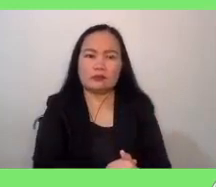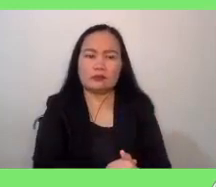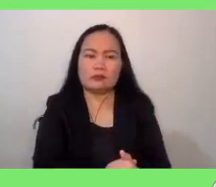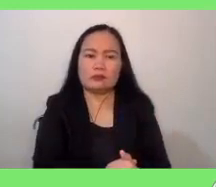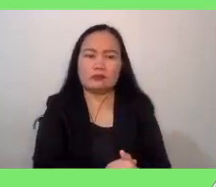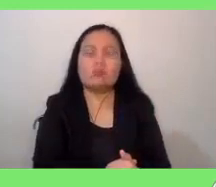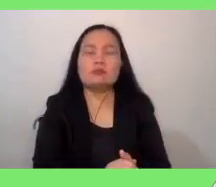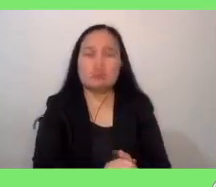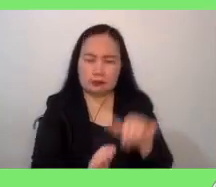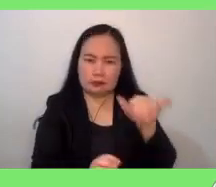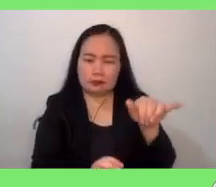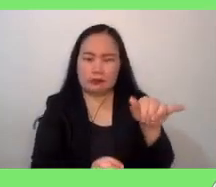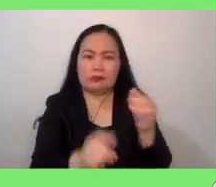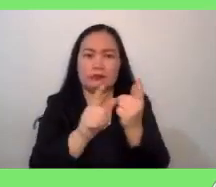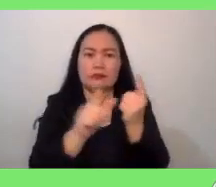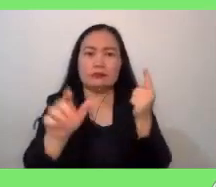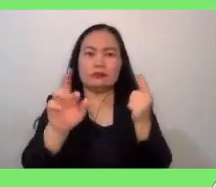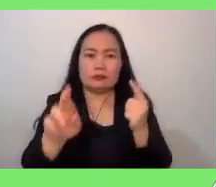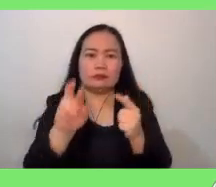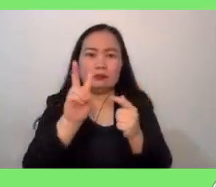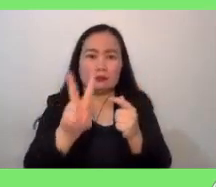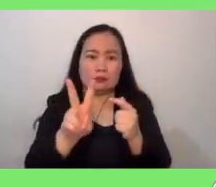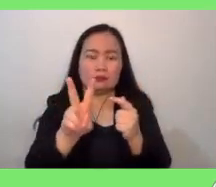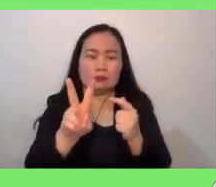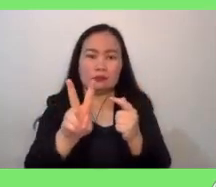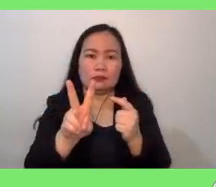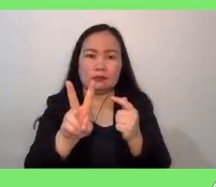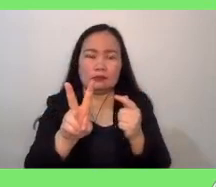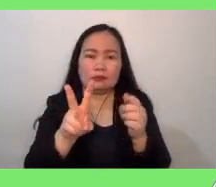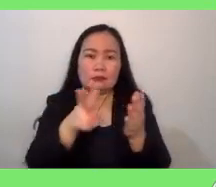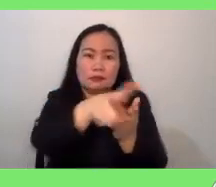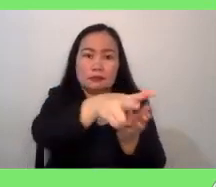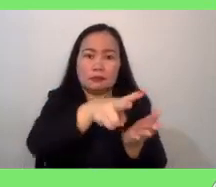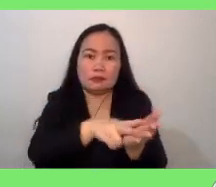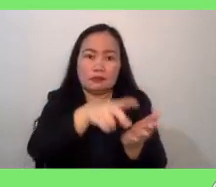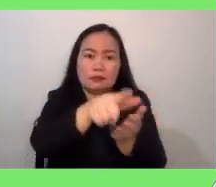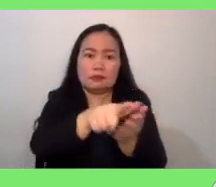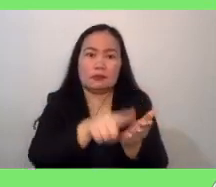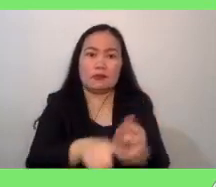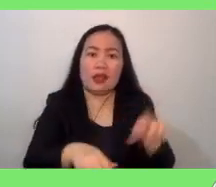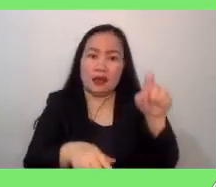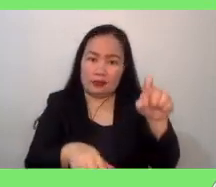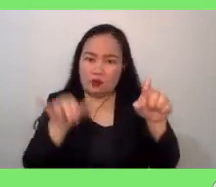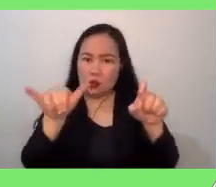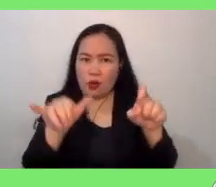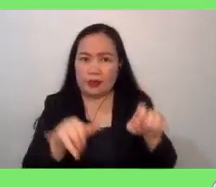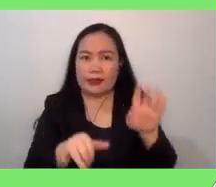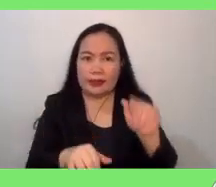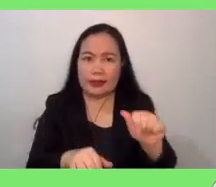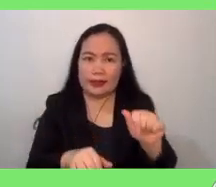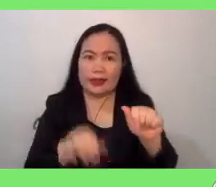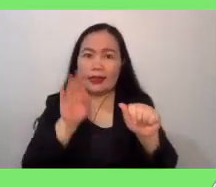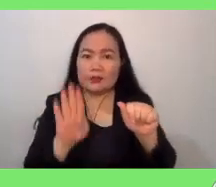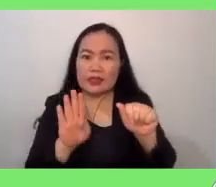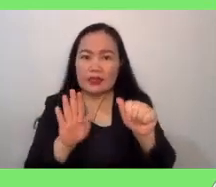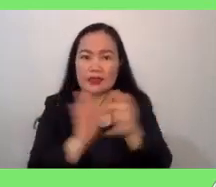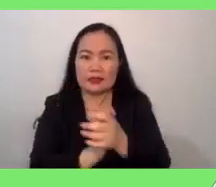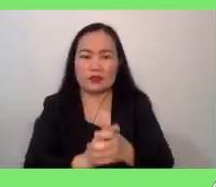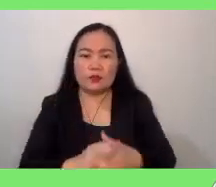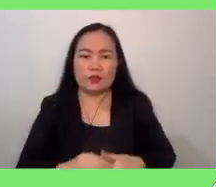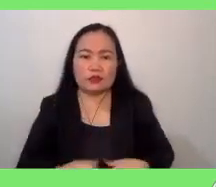linear equations in two variables. Kasi may x, may y, may a, may b. Okay? So, yun